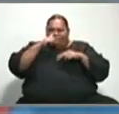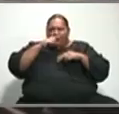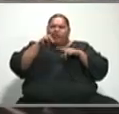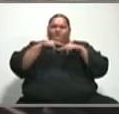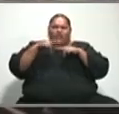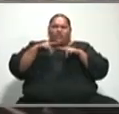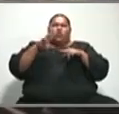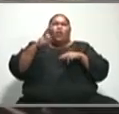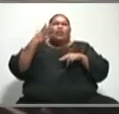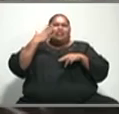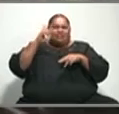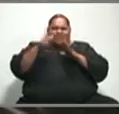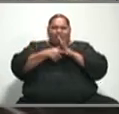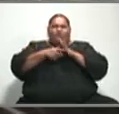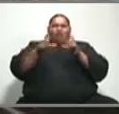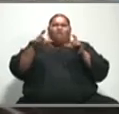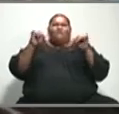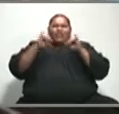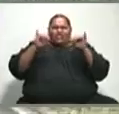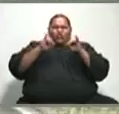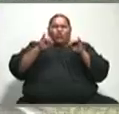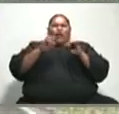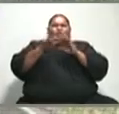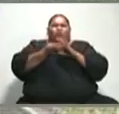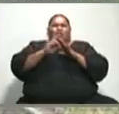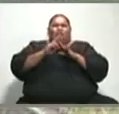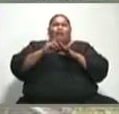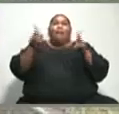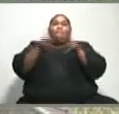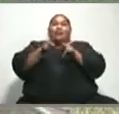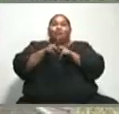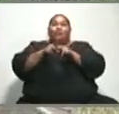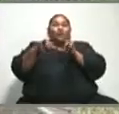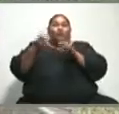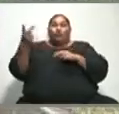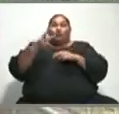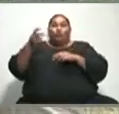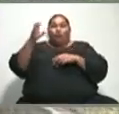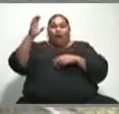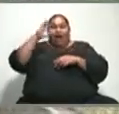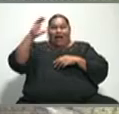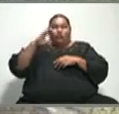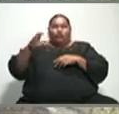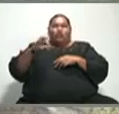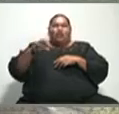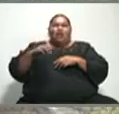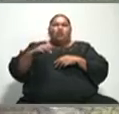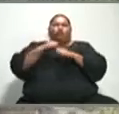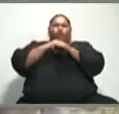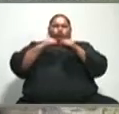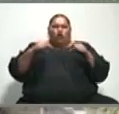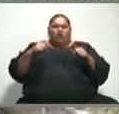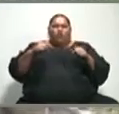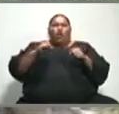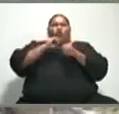in times of crisis and recovery. The partnership between the two countries forged strongly during